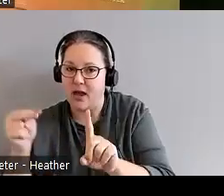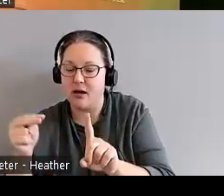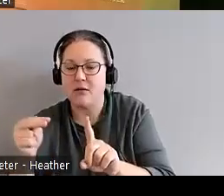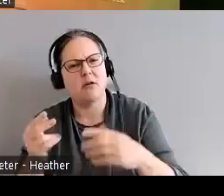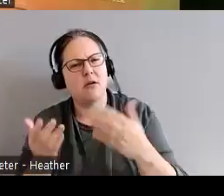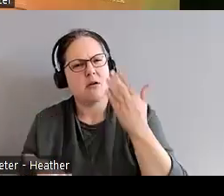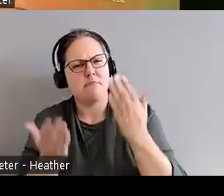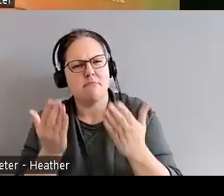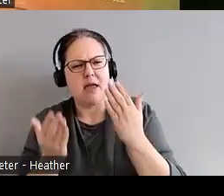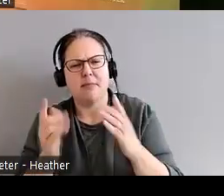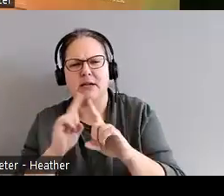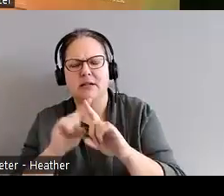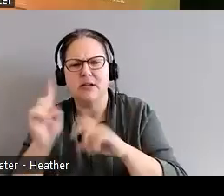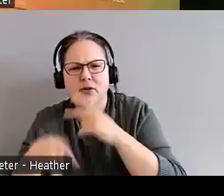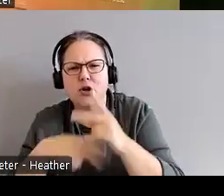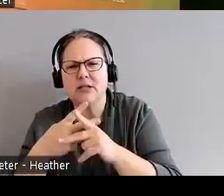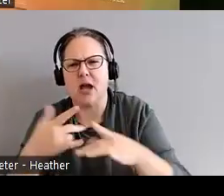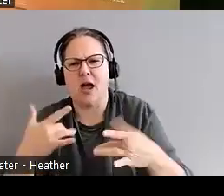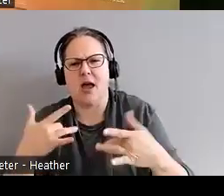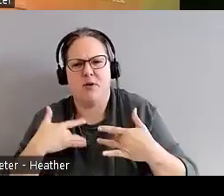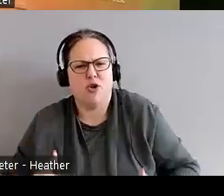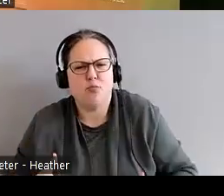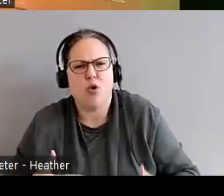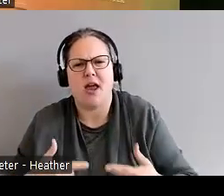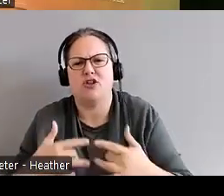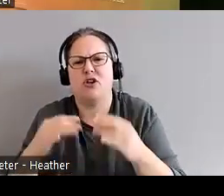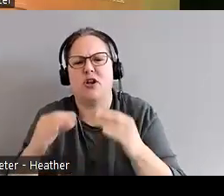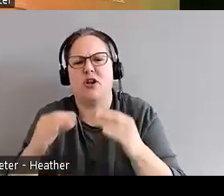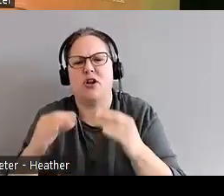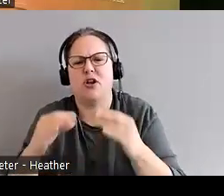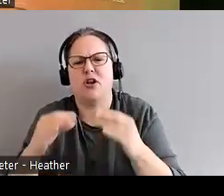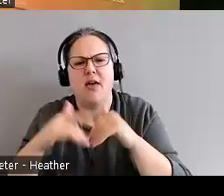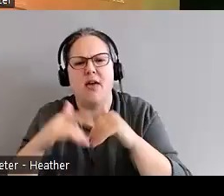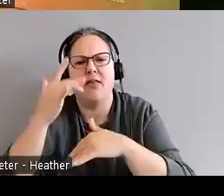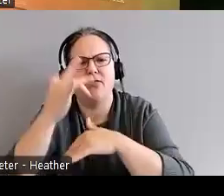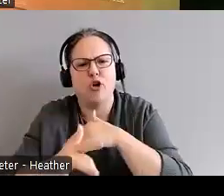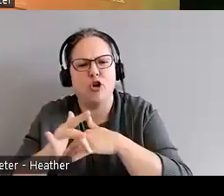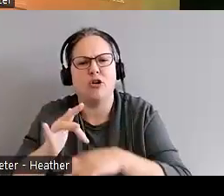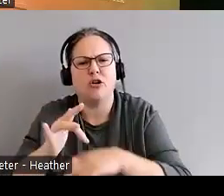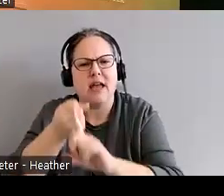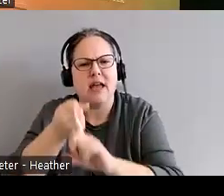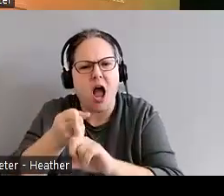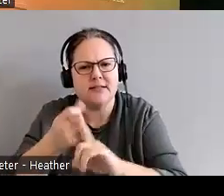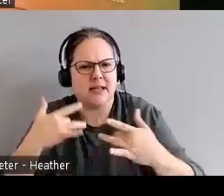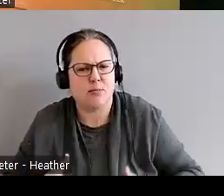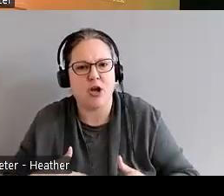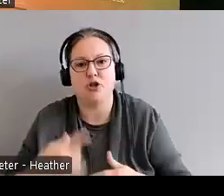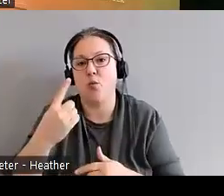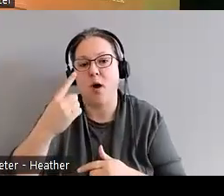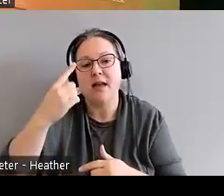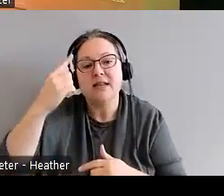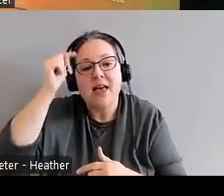of depression altogether than the early onset depression. And one of the theory is called